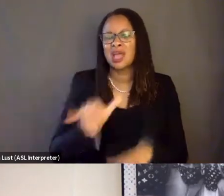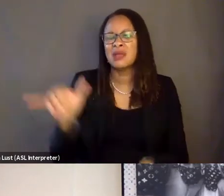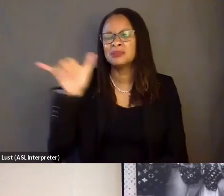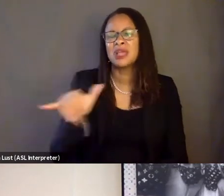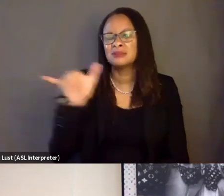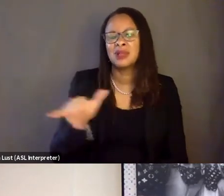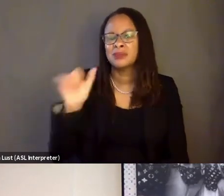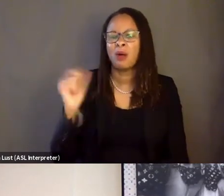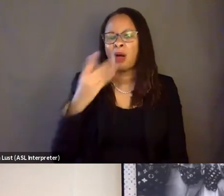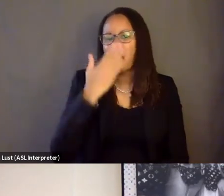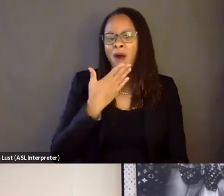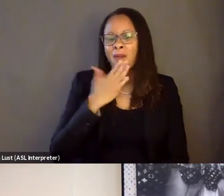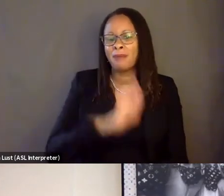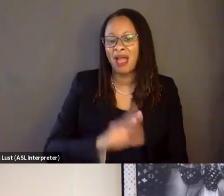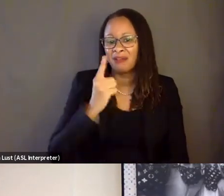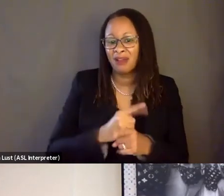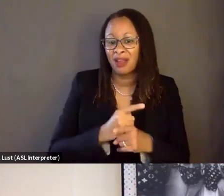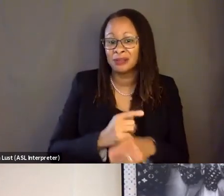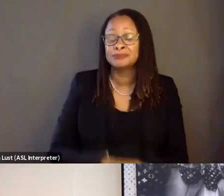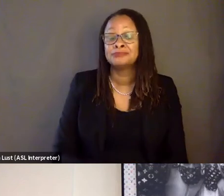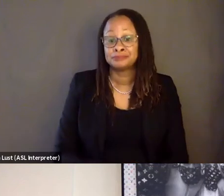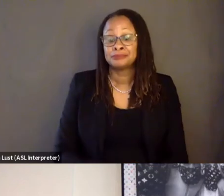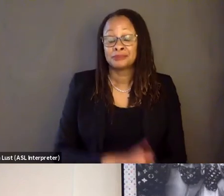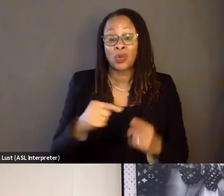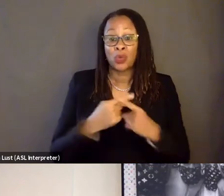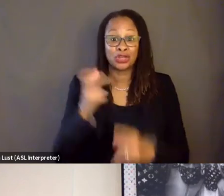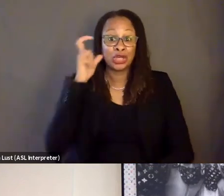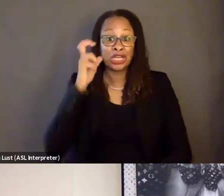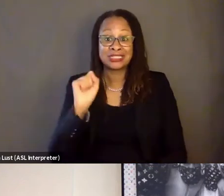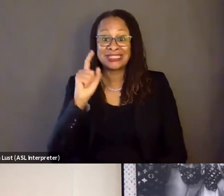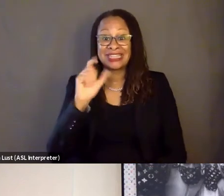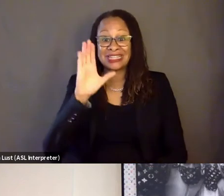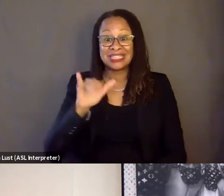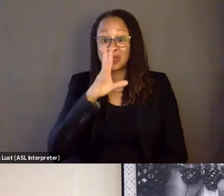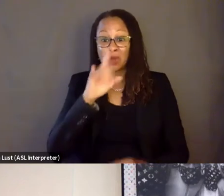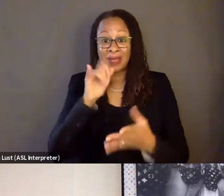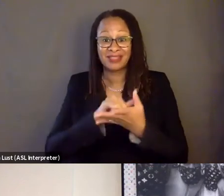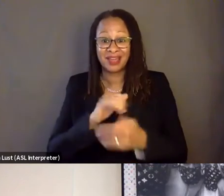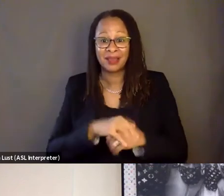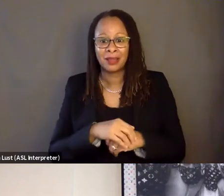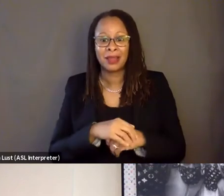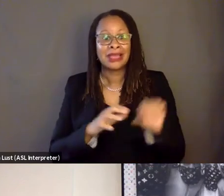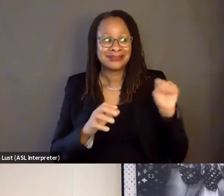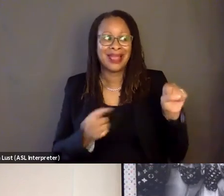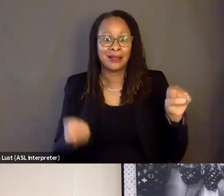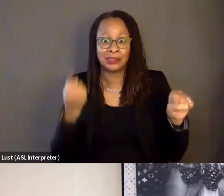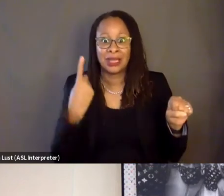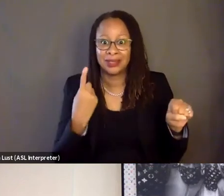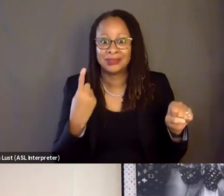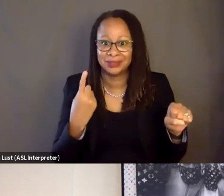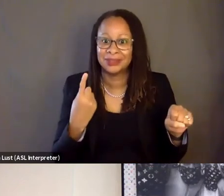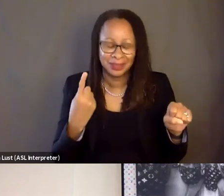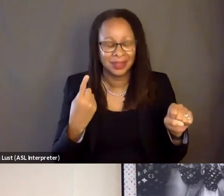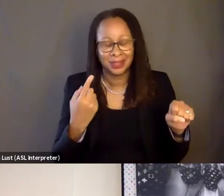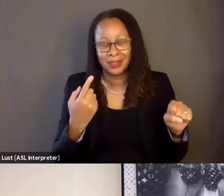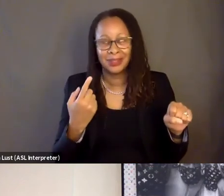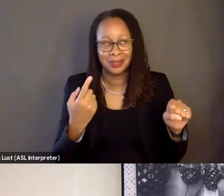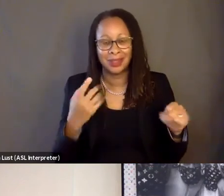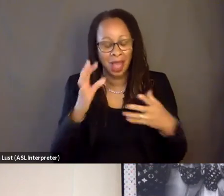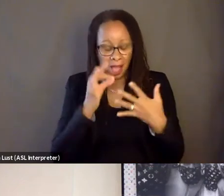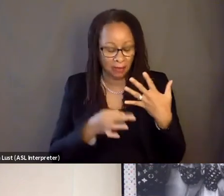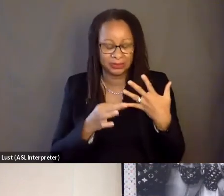bad. And, you know, when you hear Stacey talk about that, you know, she's like, yeah, I get it. You know, like the